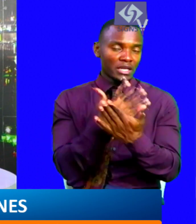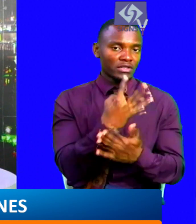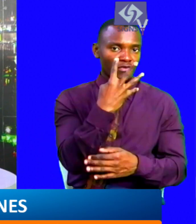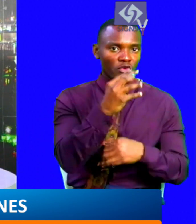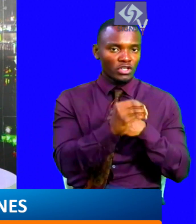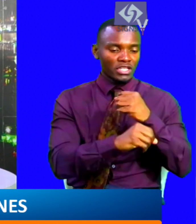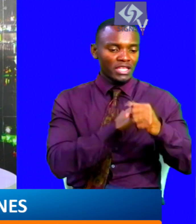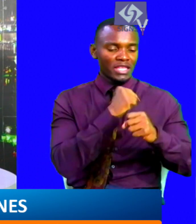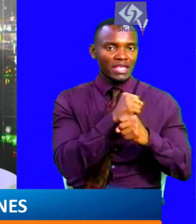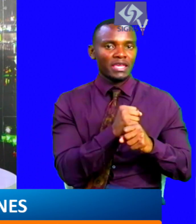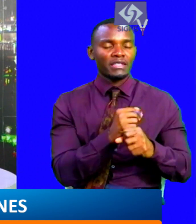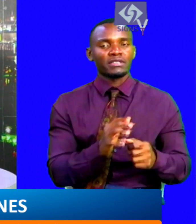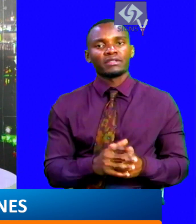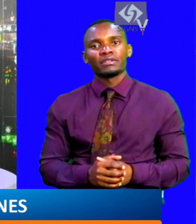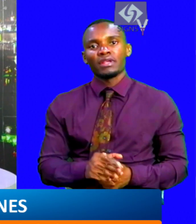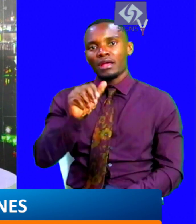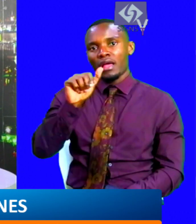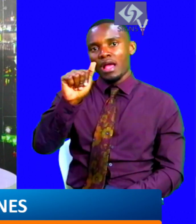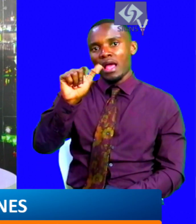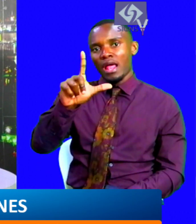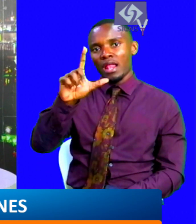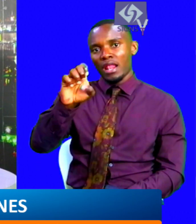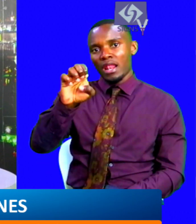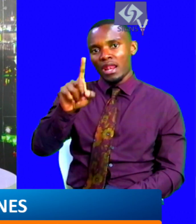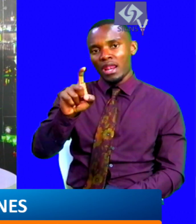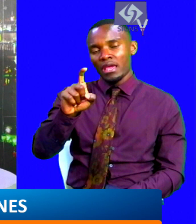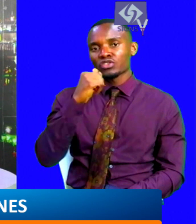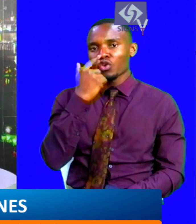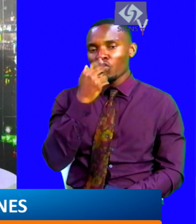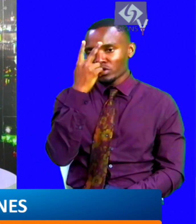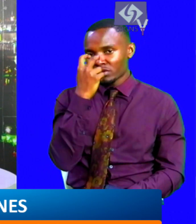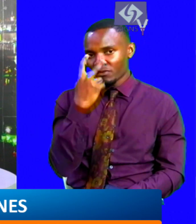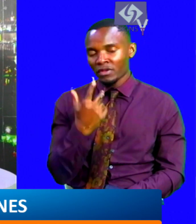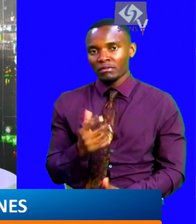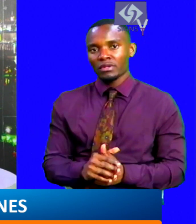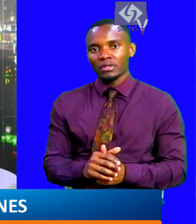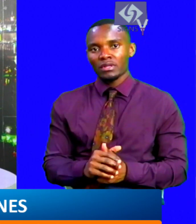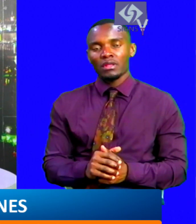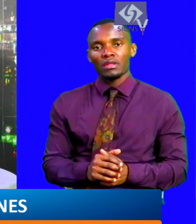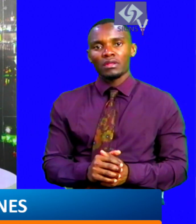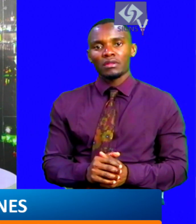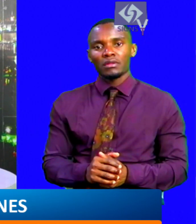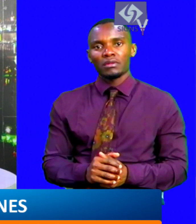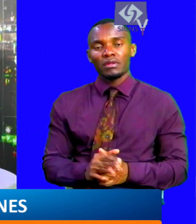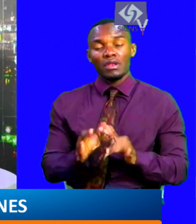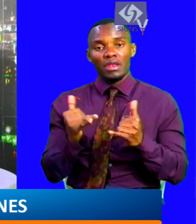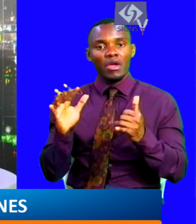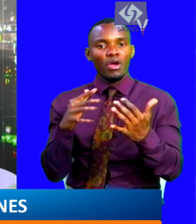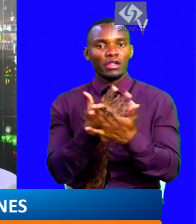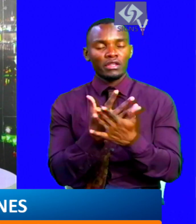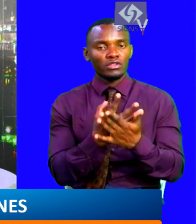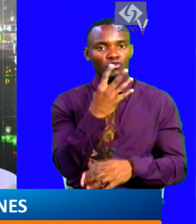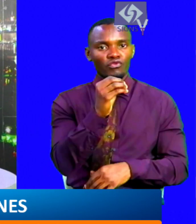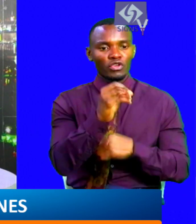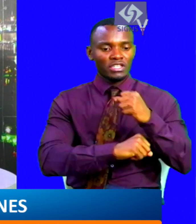And away from that story now to a story that has been in the news for quite some time, and this